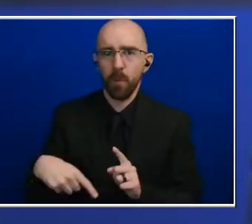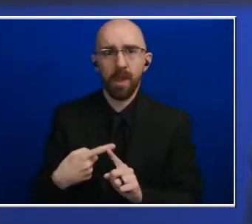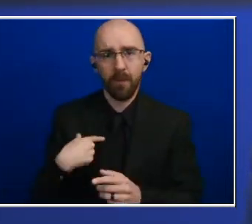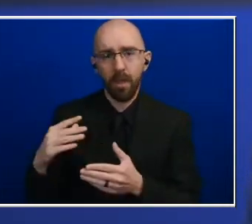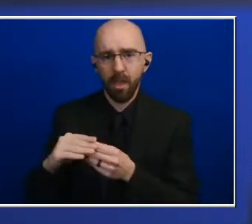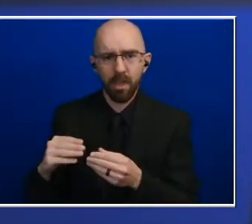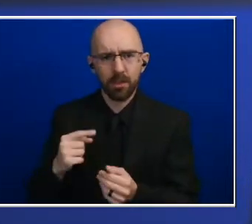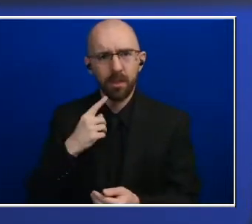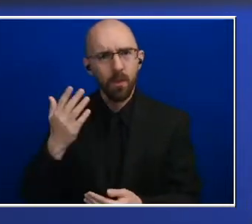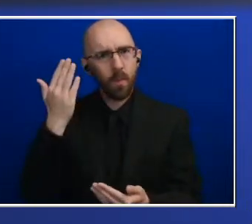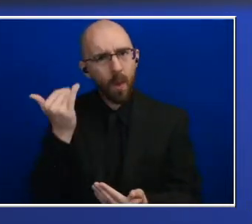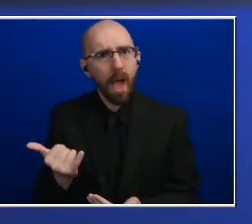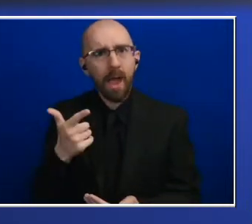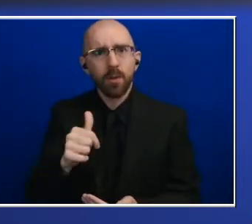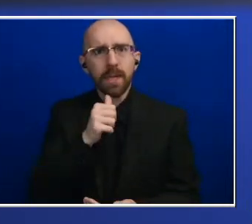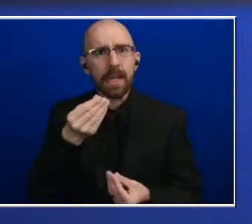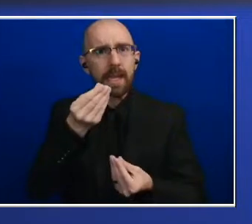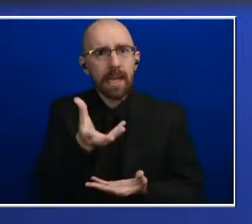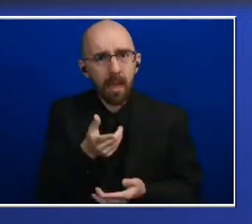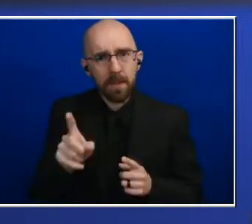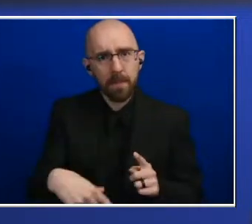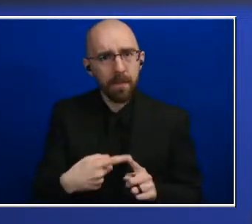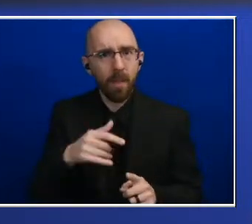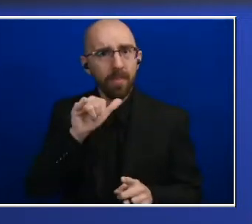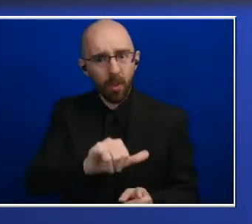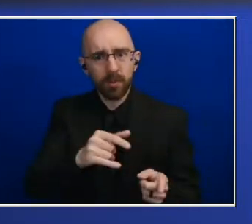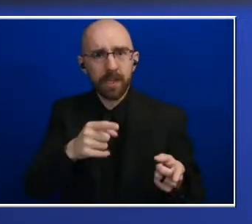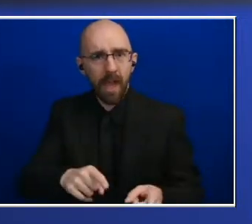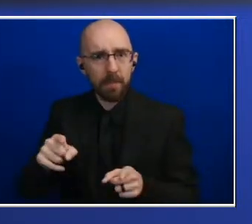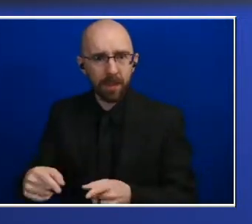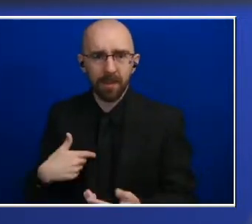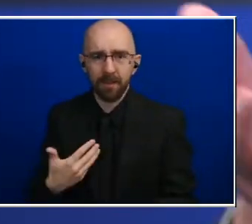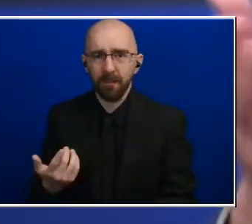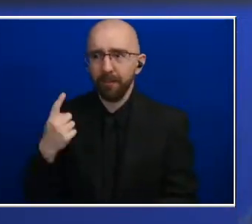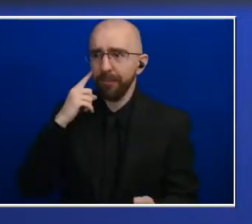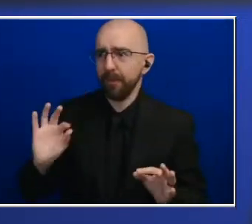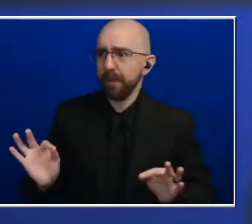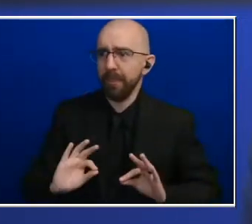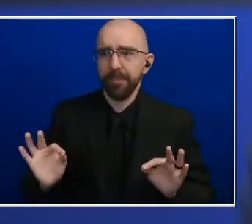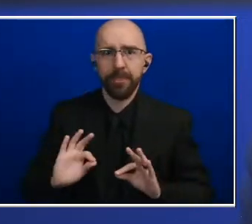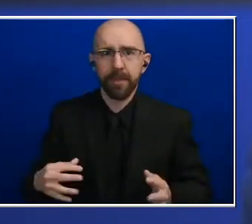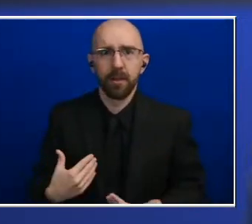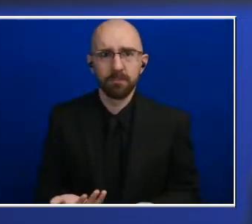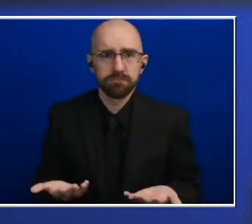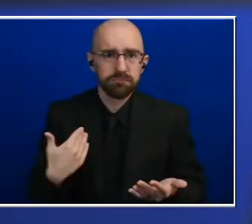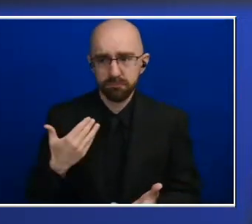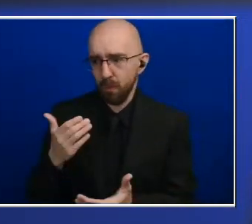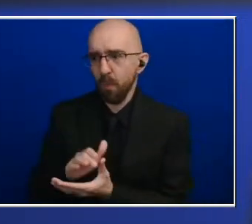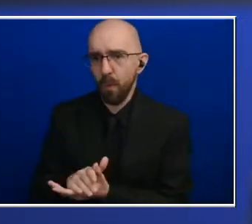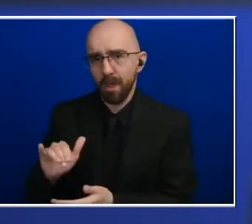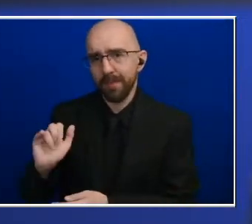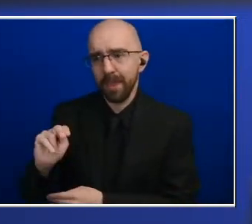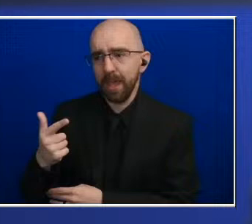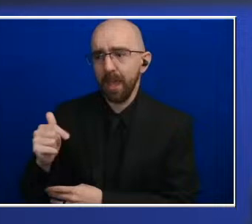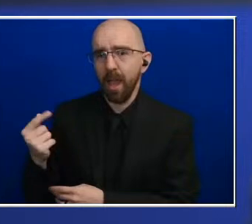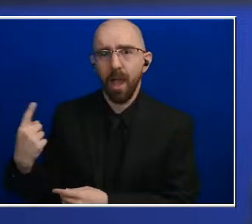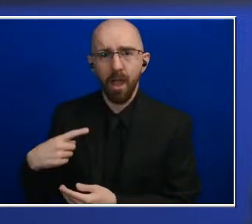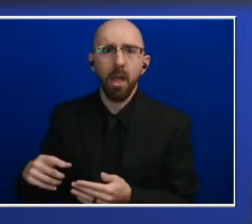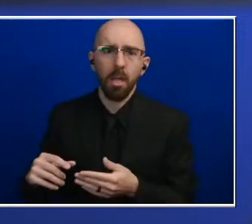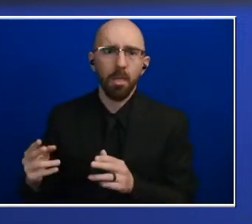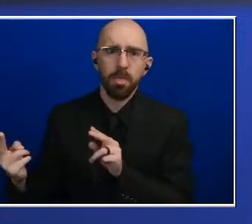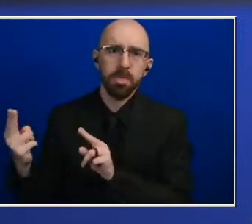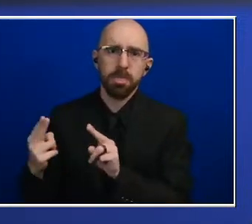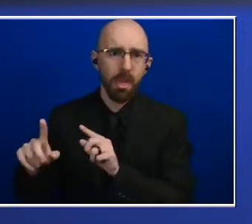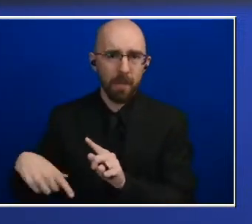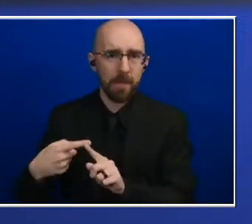you tell me about these?" Yeah. And I said, "I never thought anything about it." My wife, Amy, and I would talk about it afterwards. Yeah. And